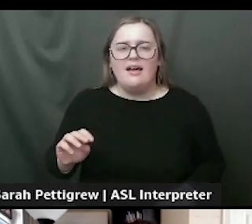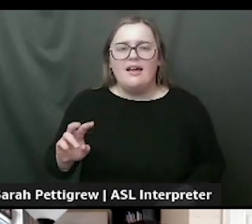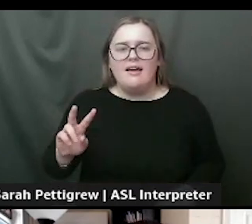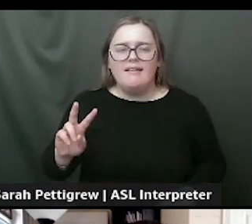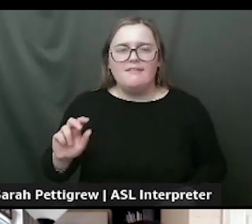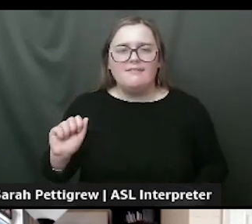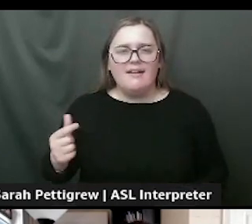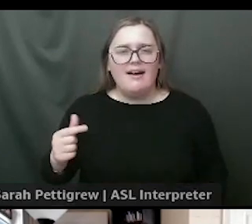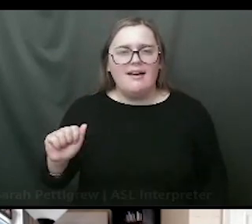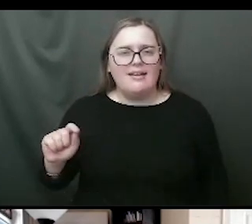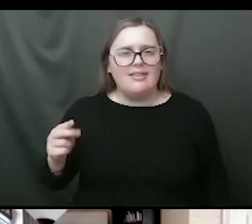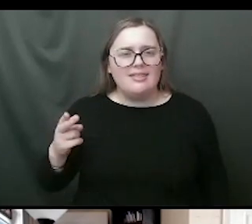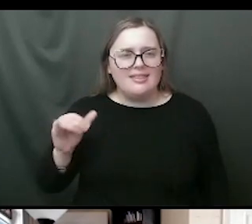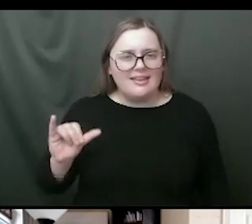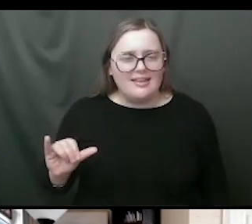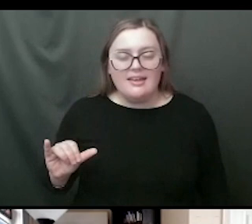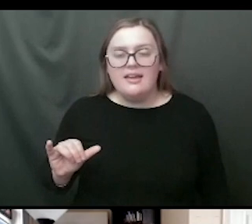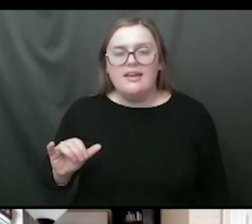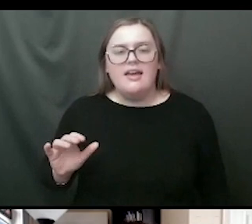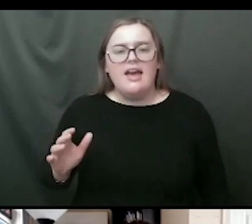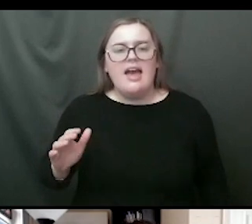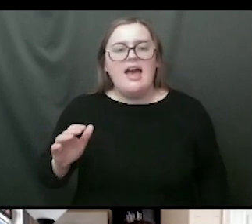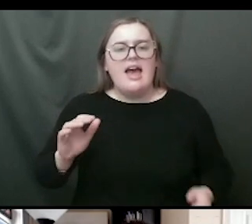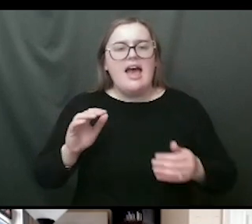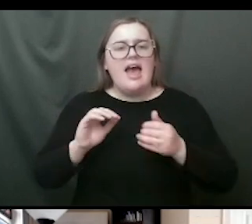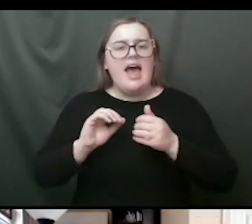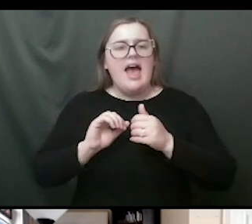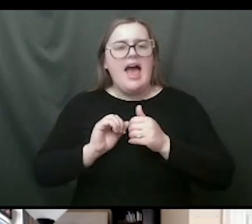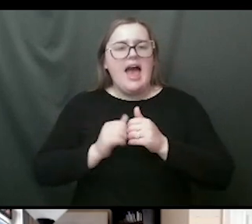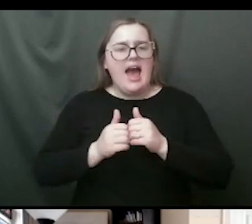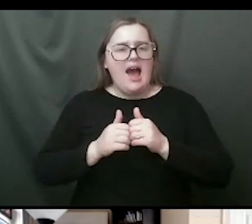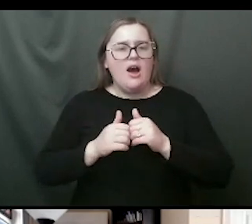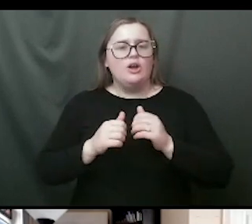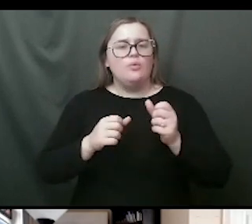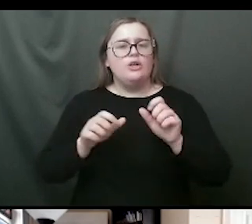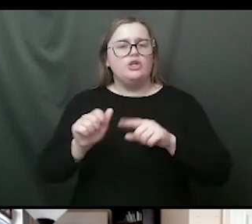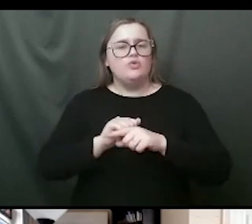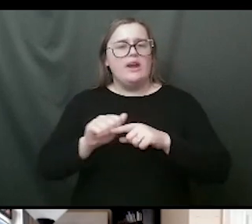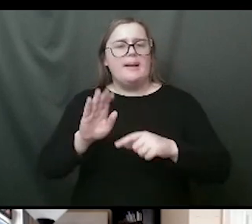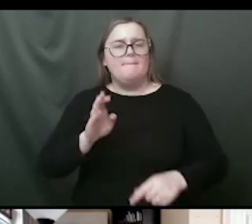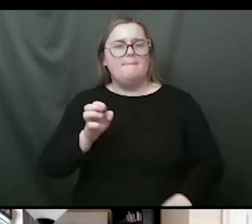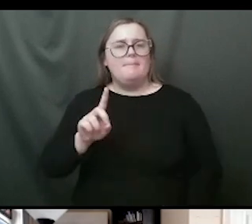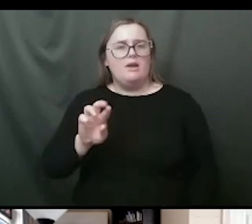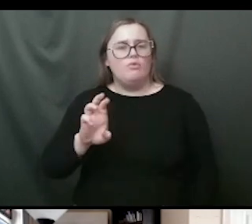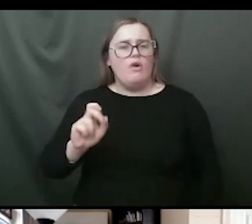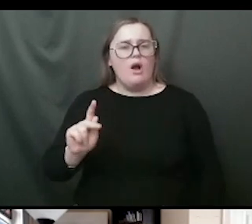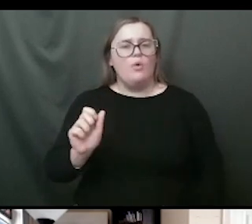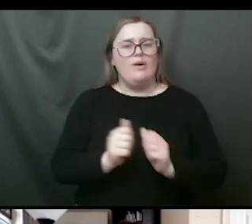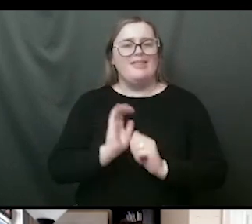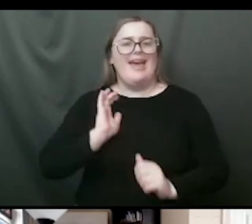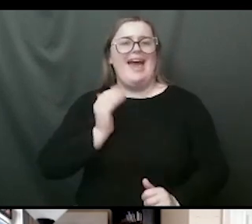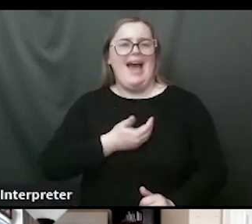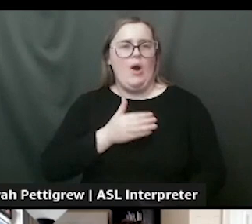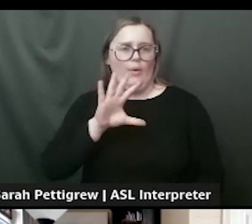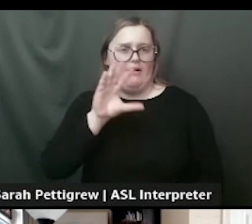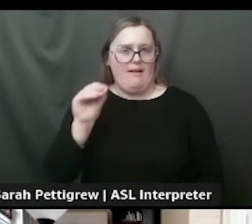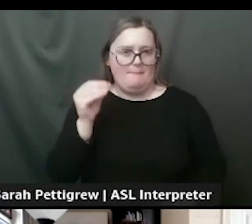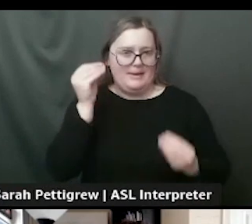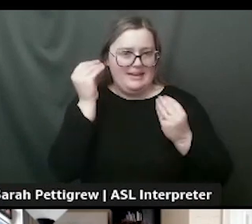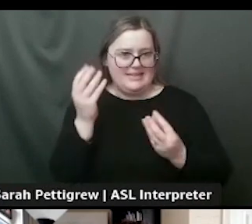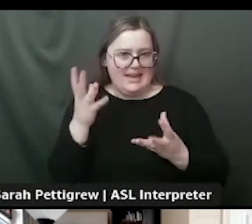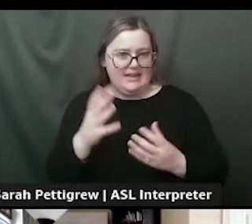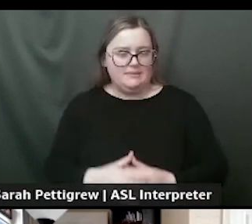Bhagavathi. How can we train Bedrock with our own company data? Mm-hmm. Yeah,